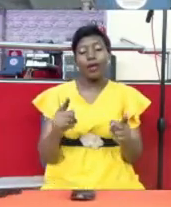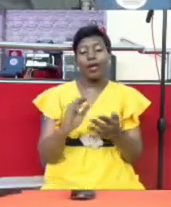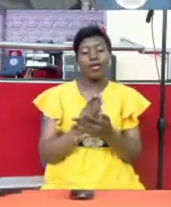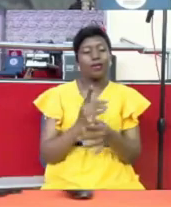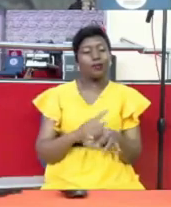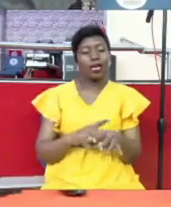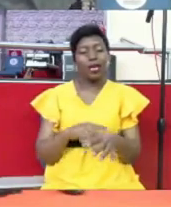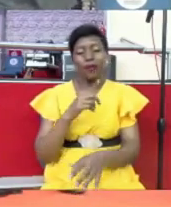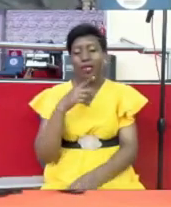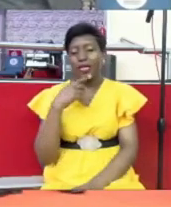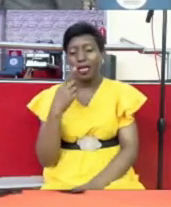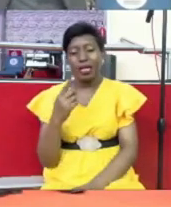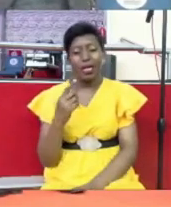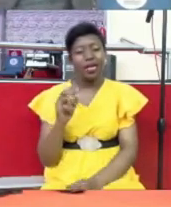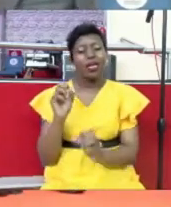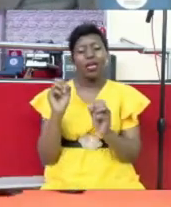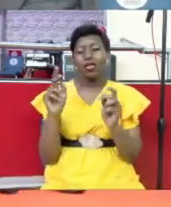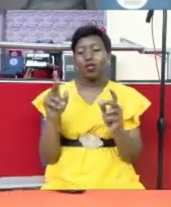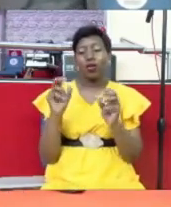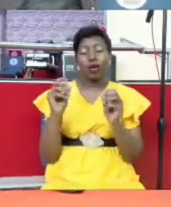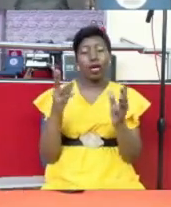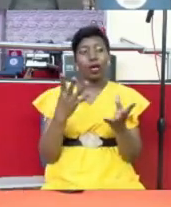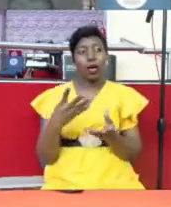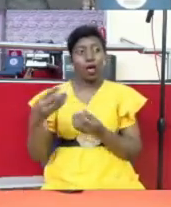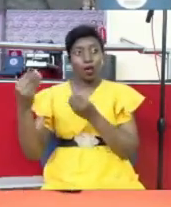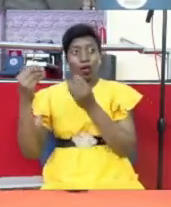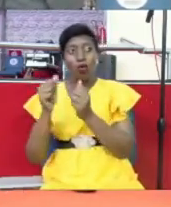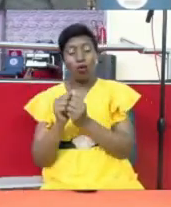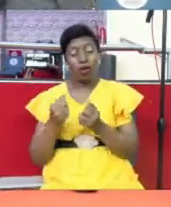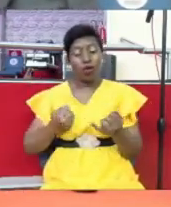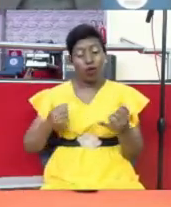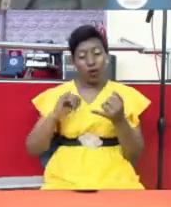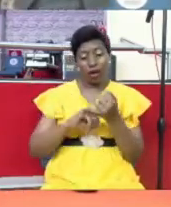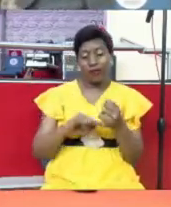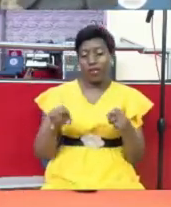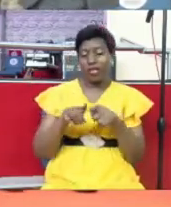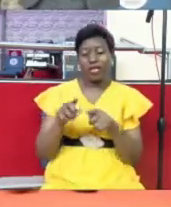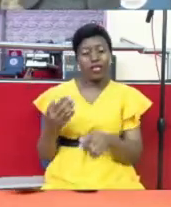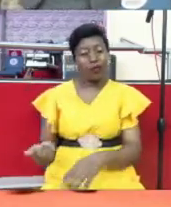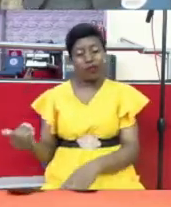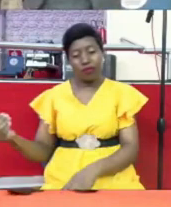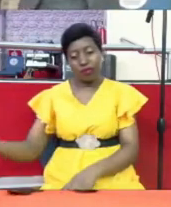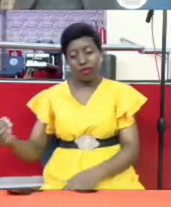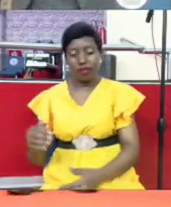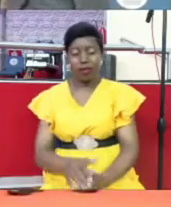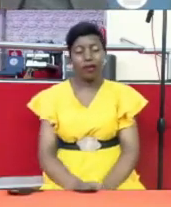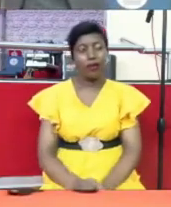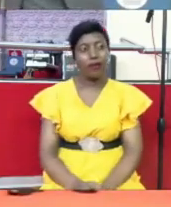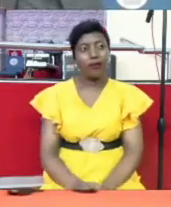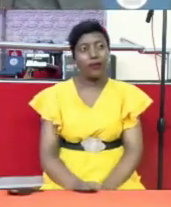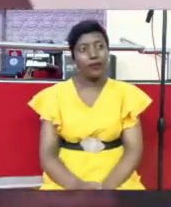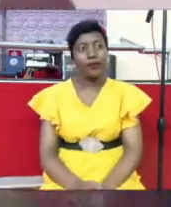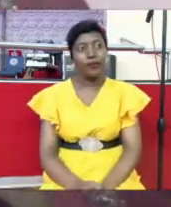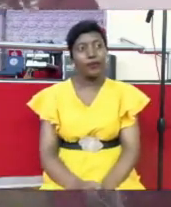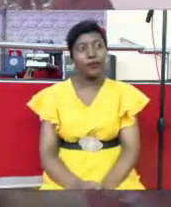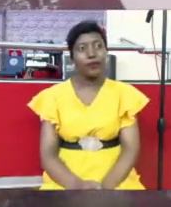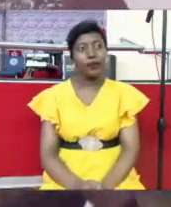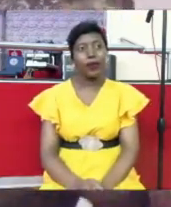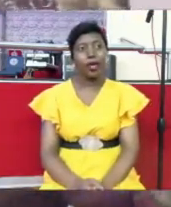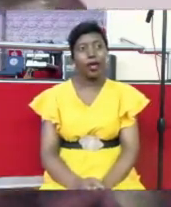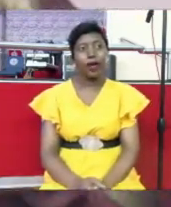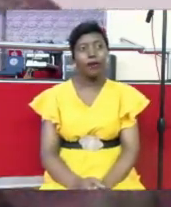says, fine, you can go with your wives, you can go with your children. Anasema pia waenda na wake wenyu, endeni na watoto wenyu. But